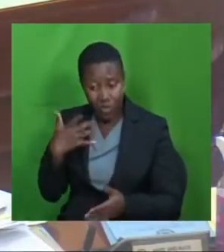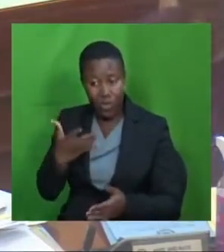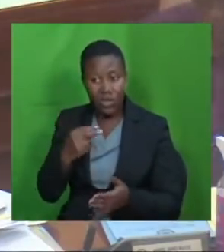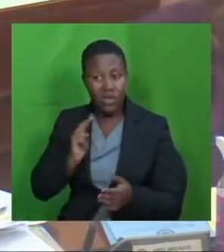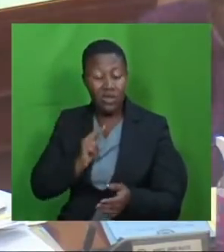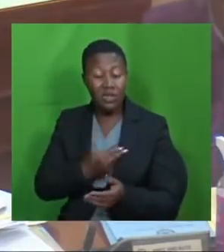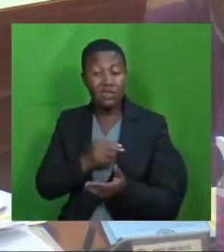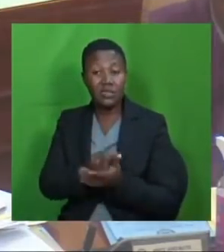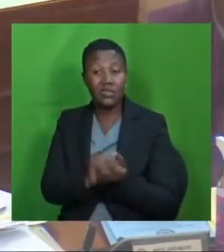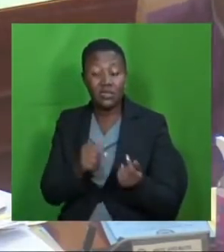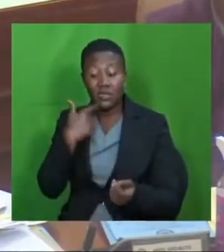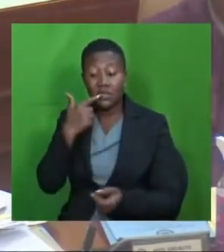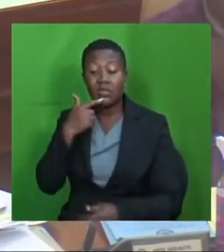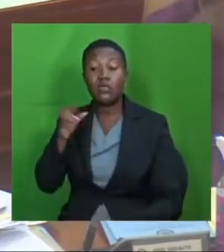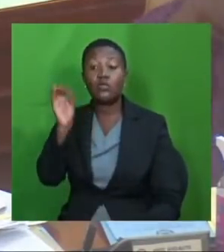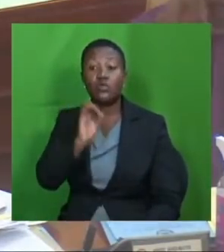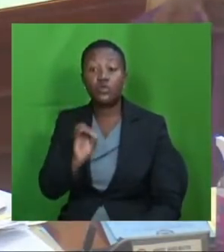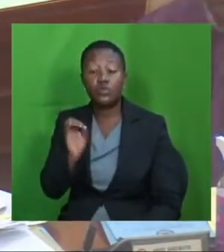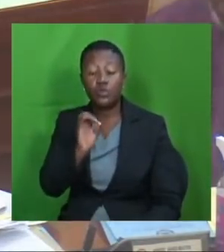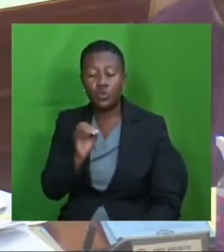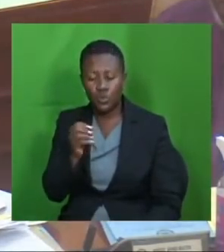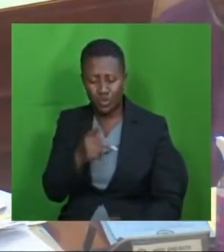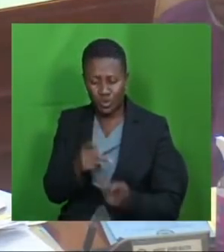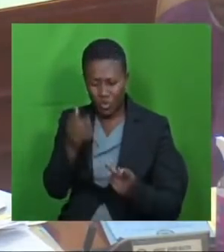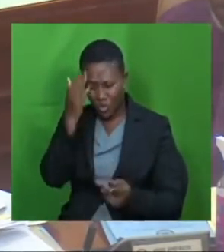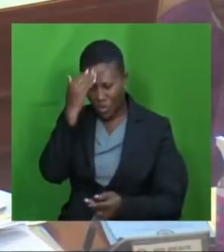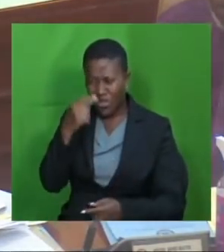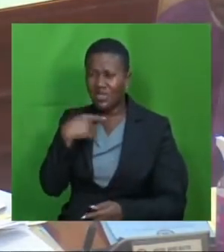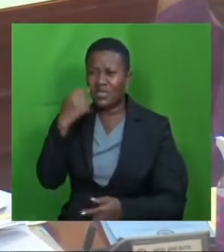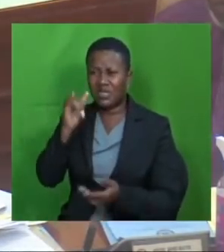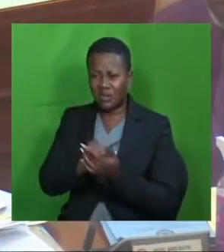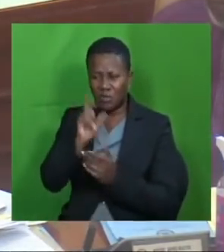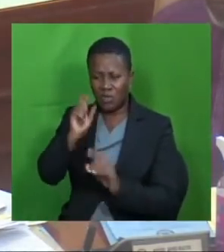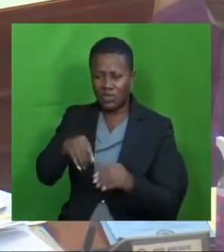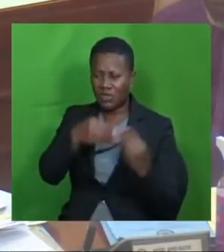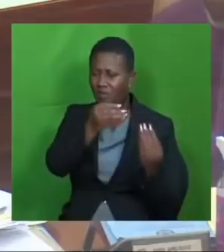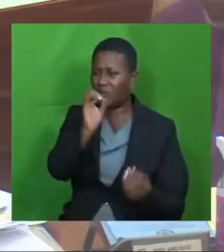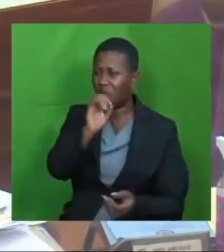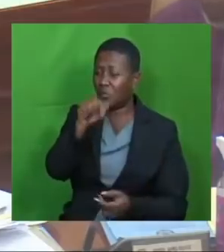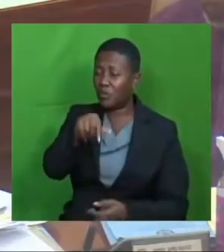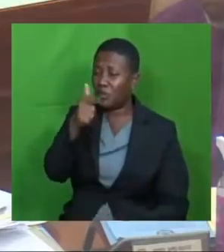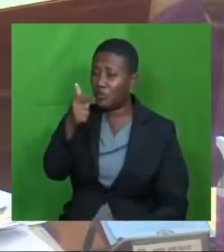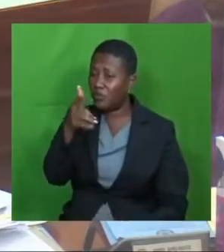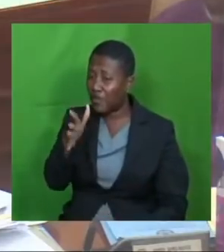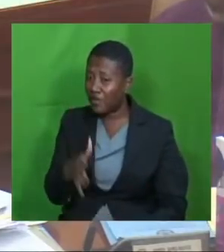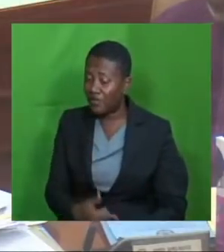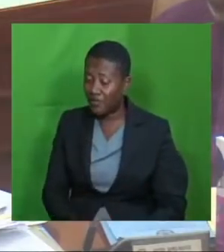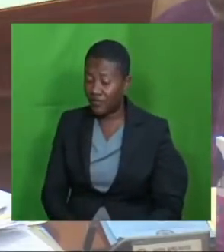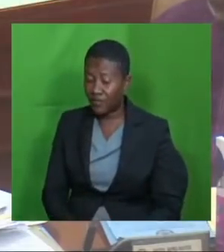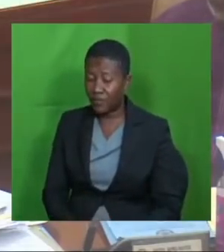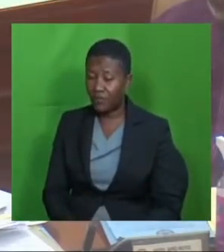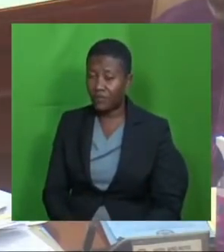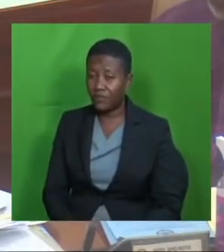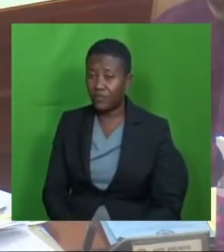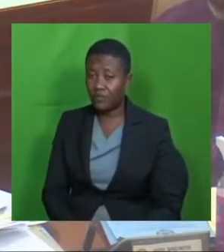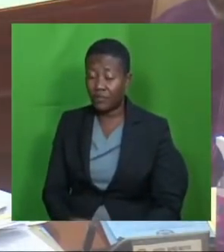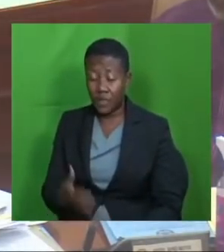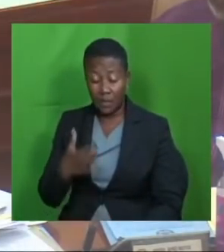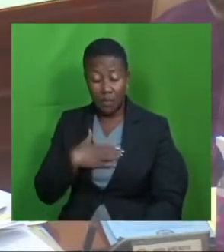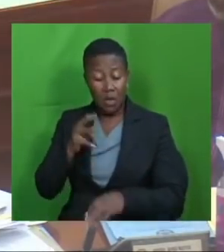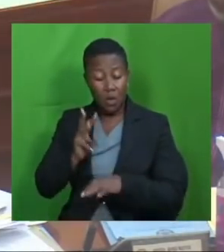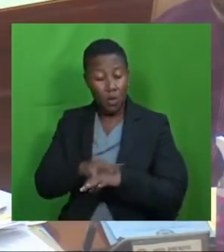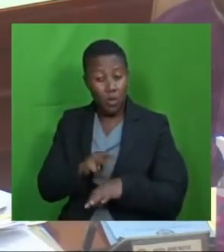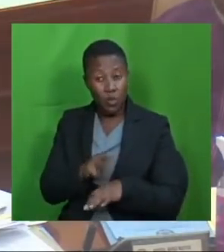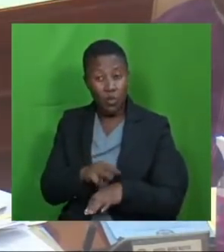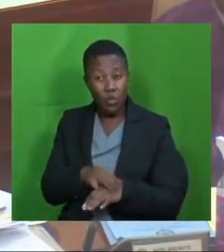charging zero. So why are you asking them that they will give you 0.25%? So my caution is, let us